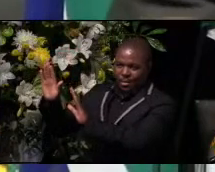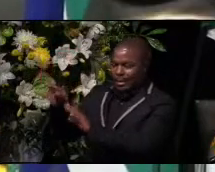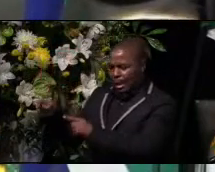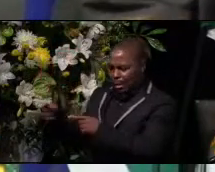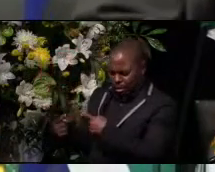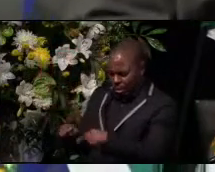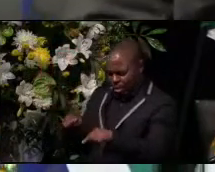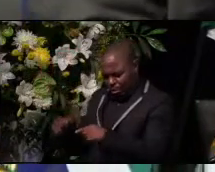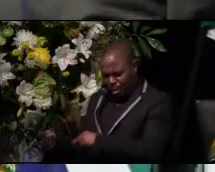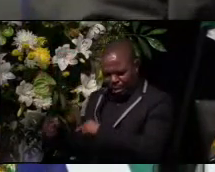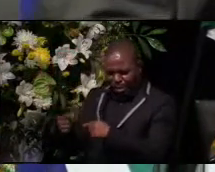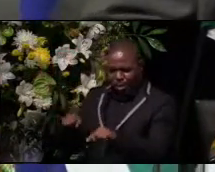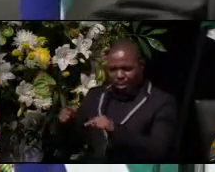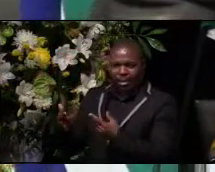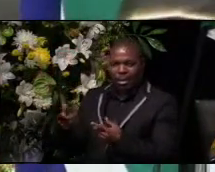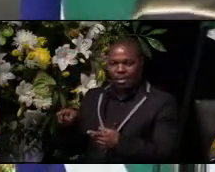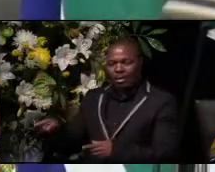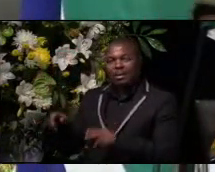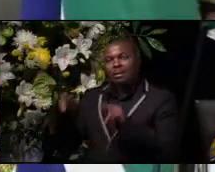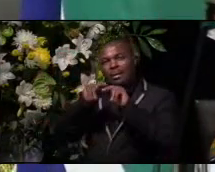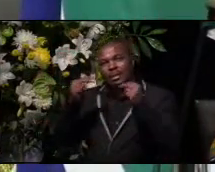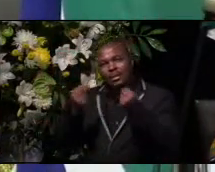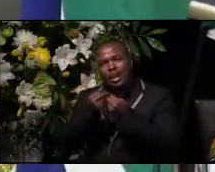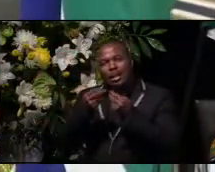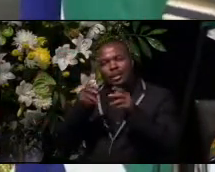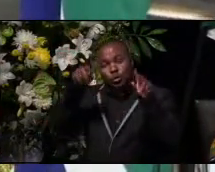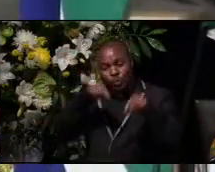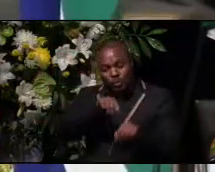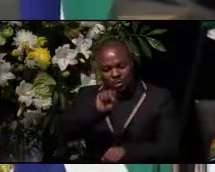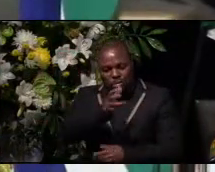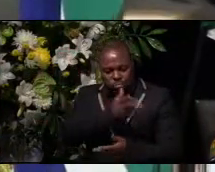raising discourse around the national question